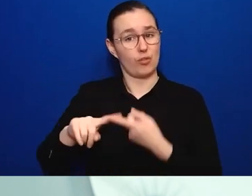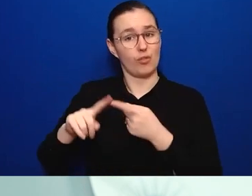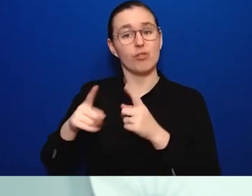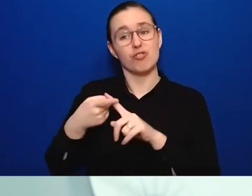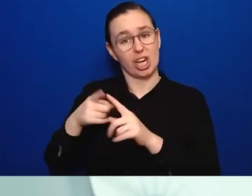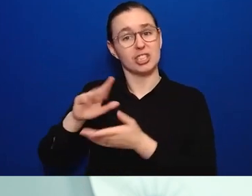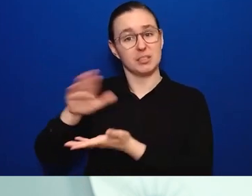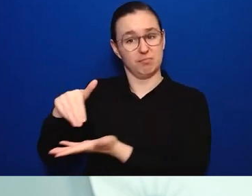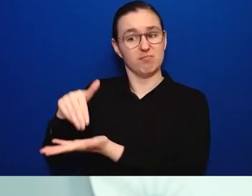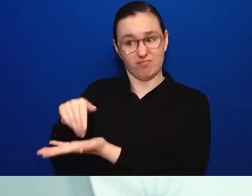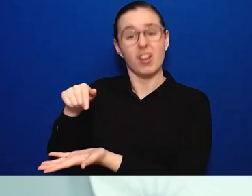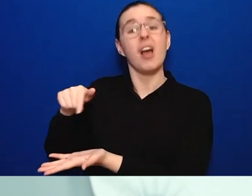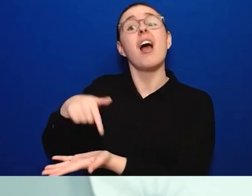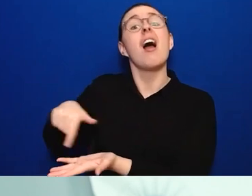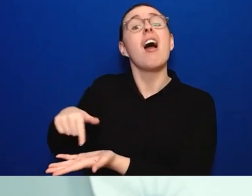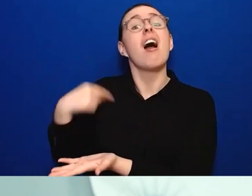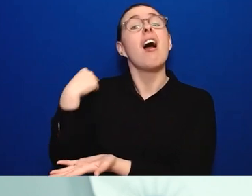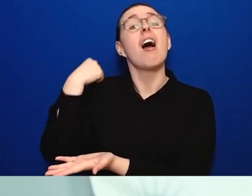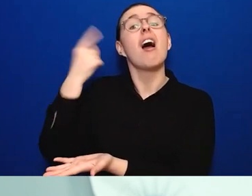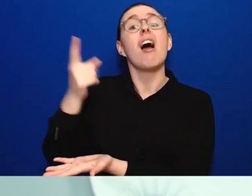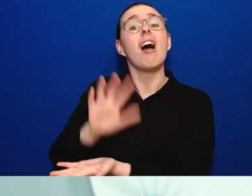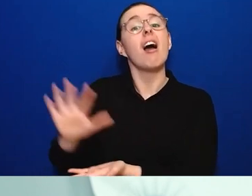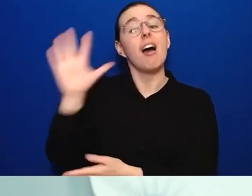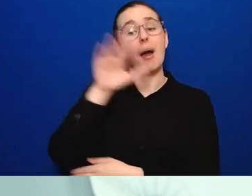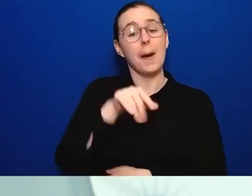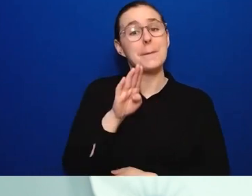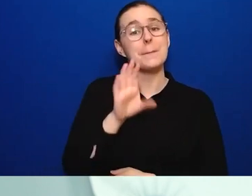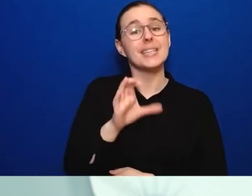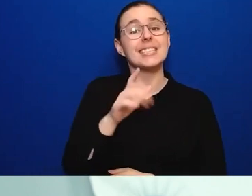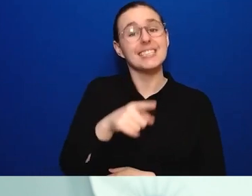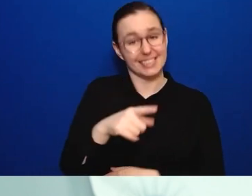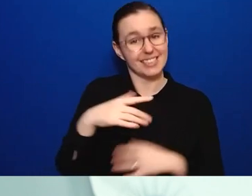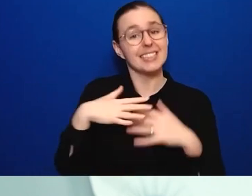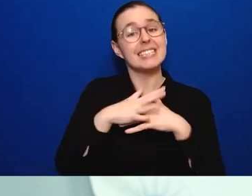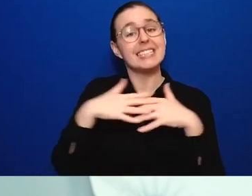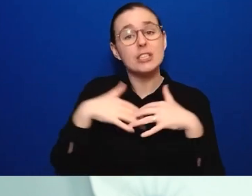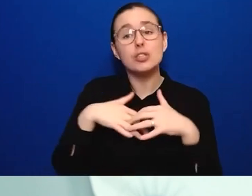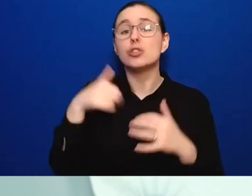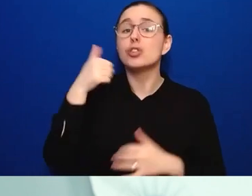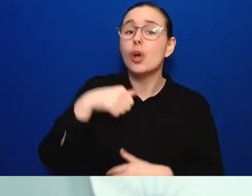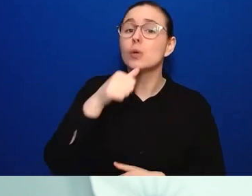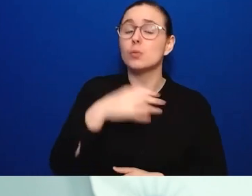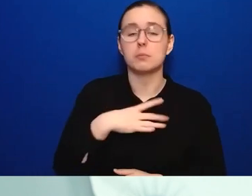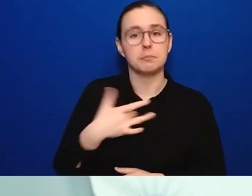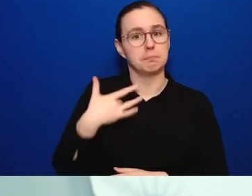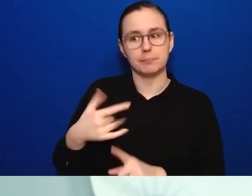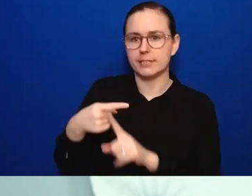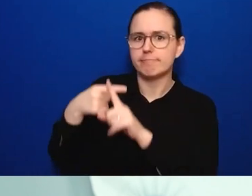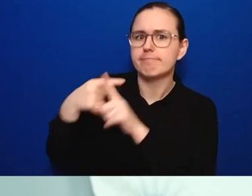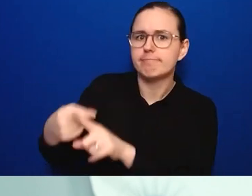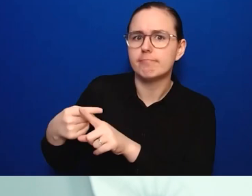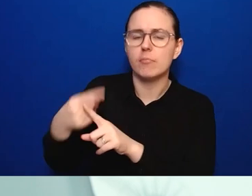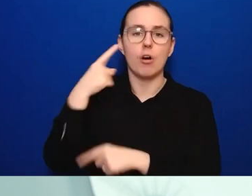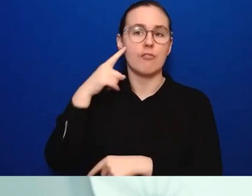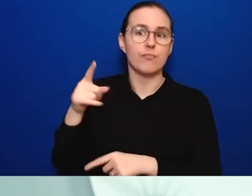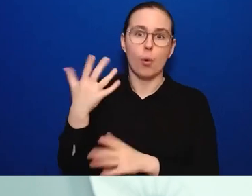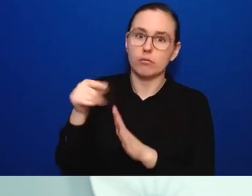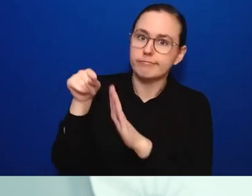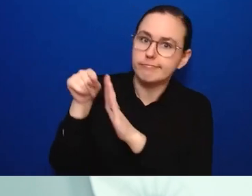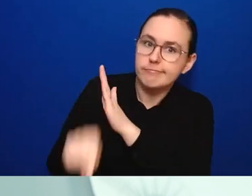are industrial work camps, we see high rates of violence against Indigenous women and girls. We see gangs targeting our young